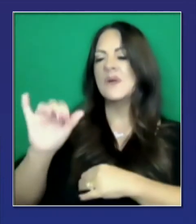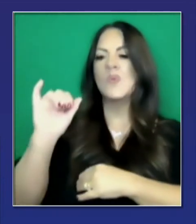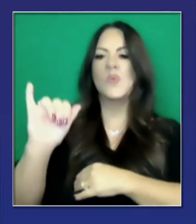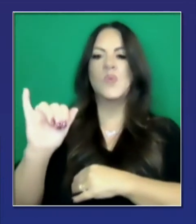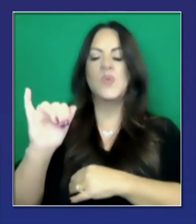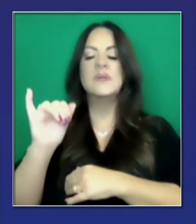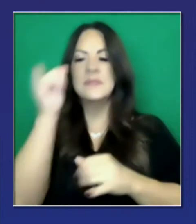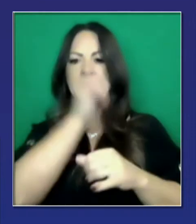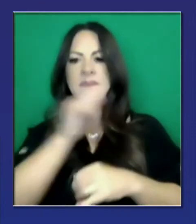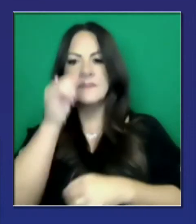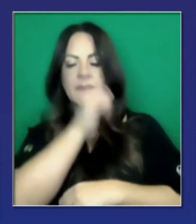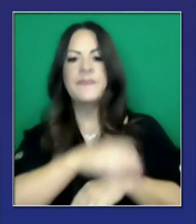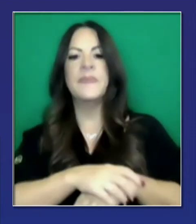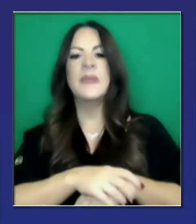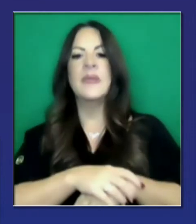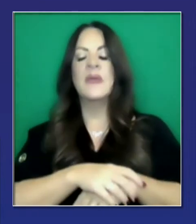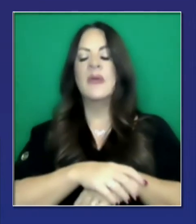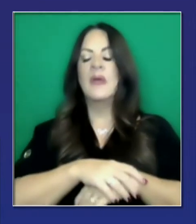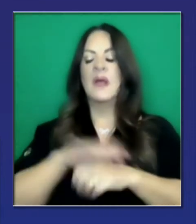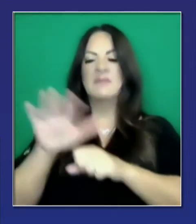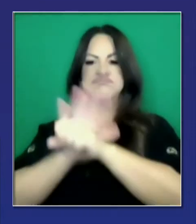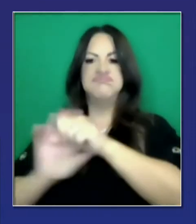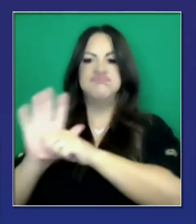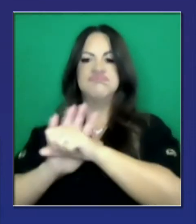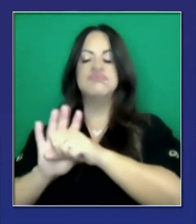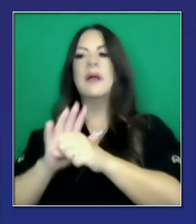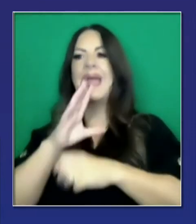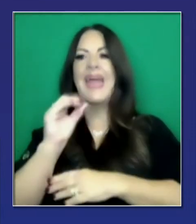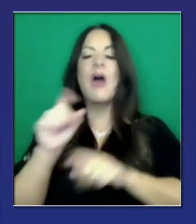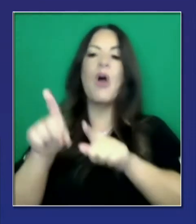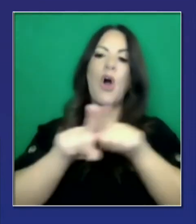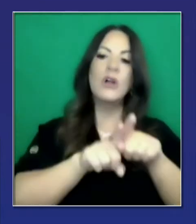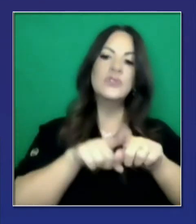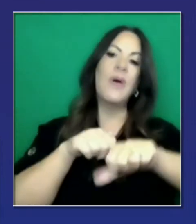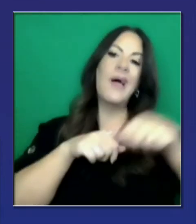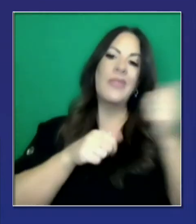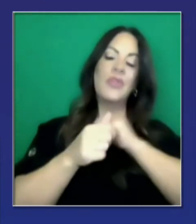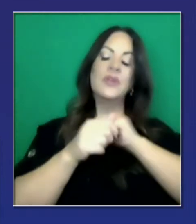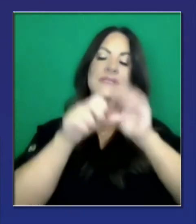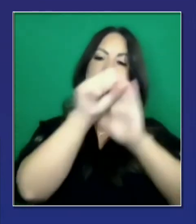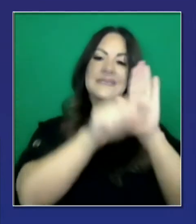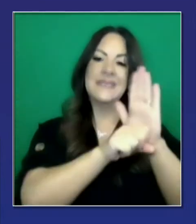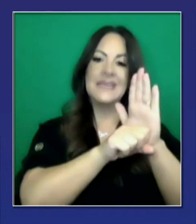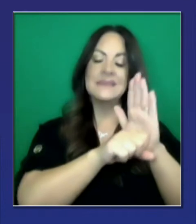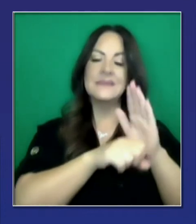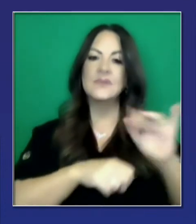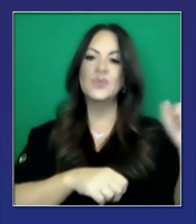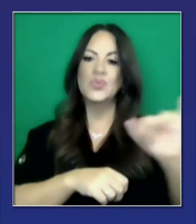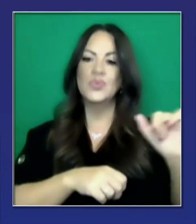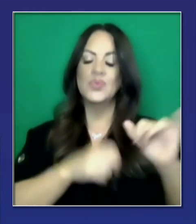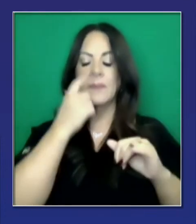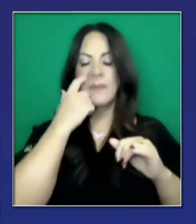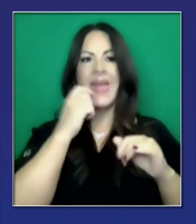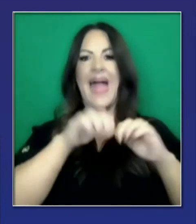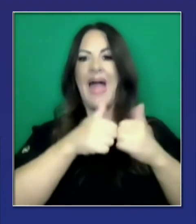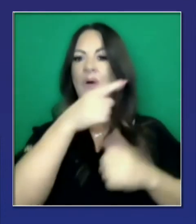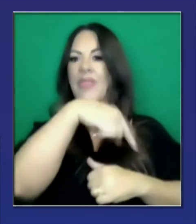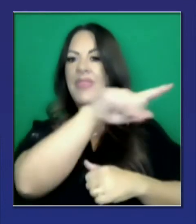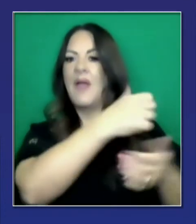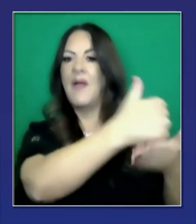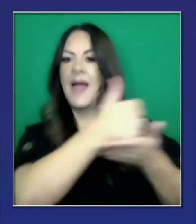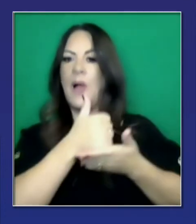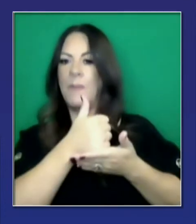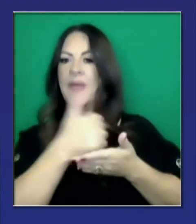region, but throughout the region, throughout this country. And I'll talk more about that in a moment in terms of the support and mutual aid that we